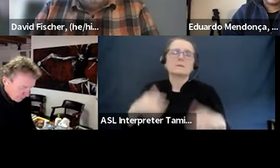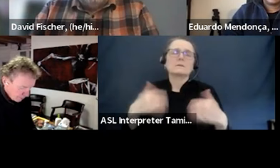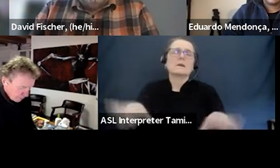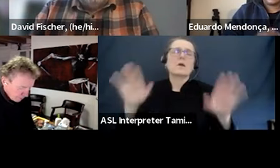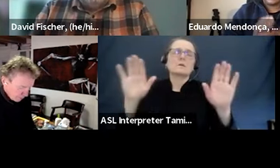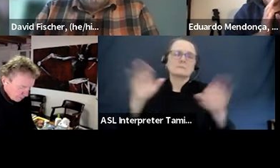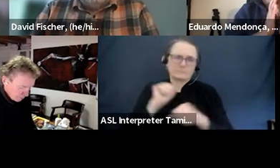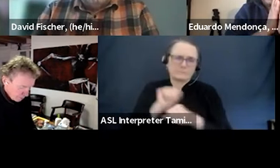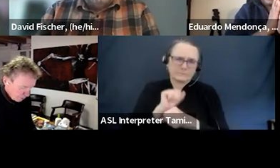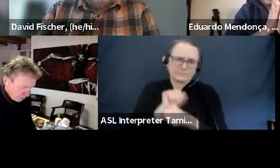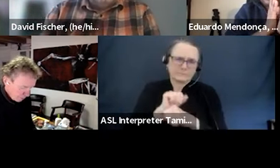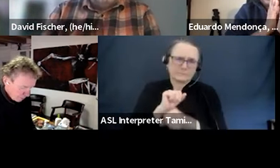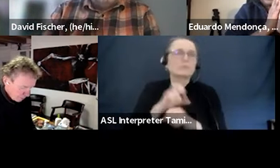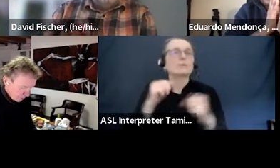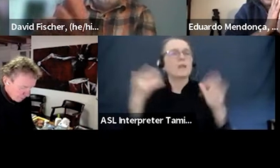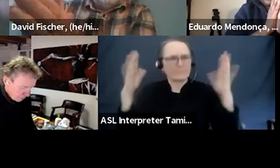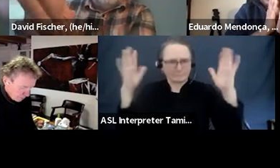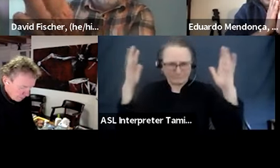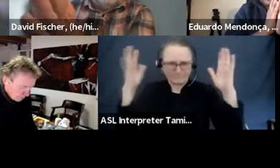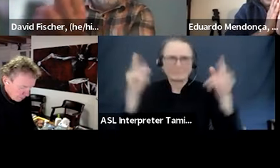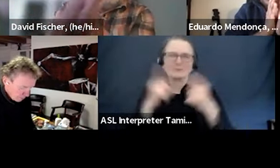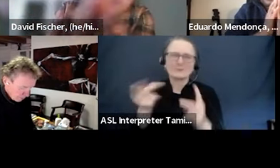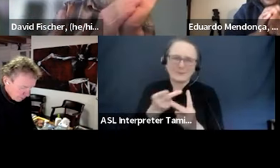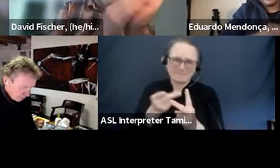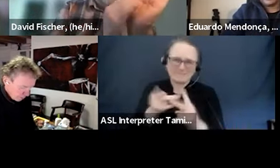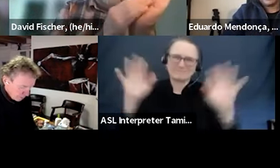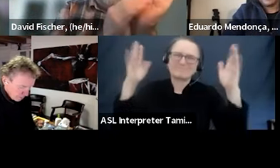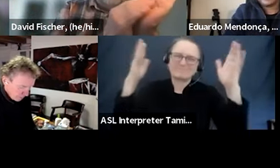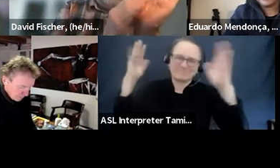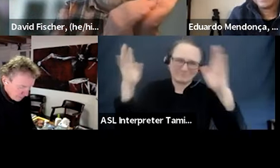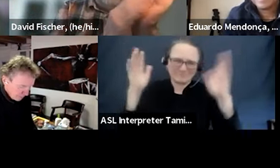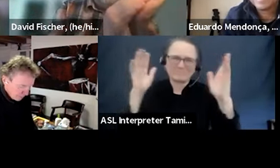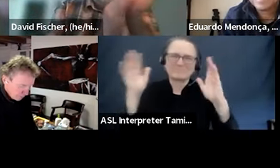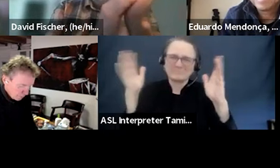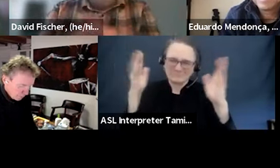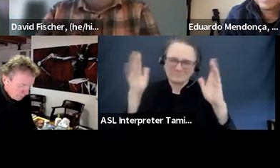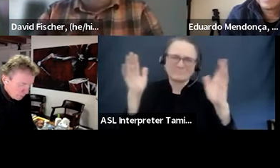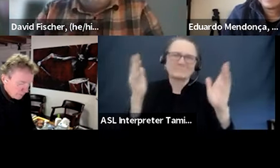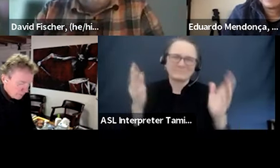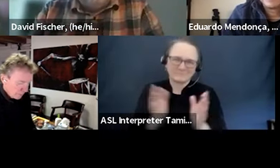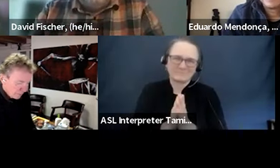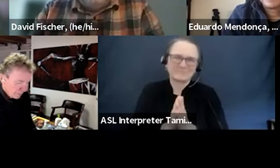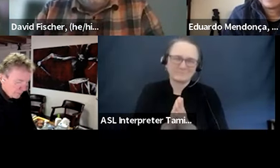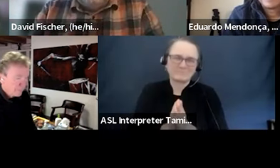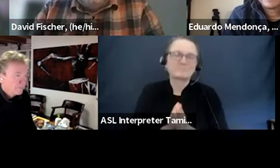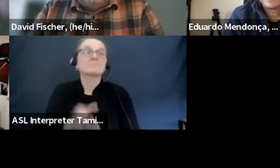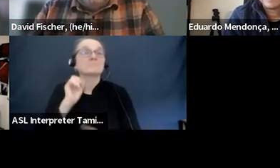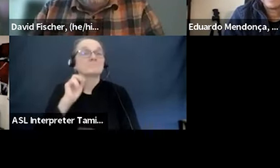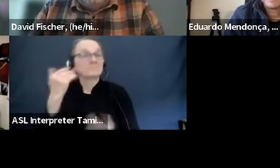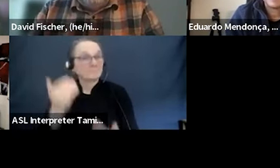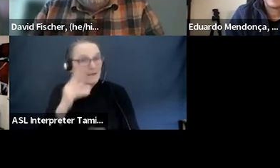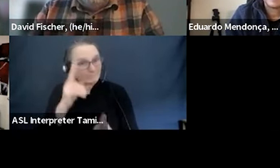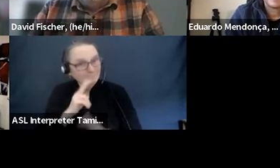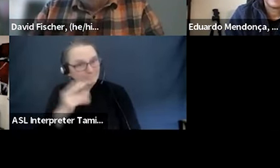silent, uh, hands and applause. Thank you. Um, it is now my great honor, um, to invite Manny Kowaling,